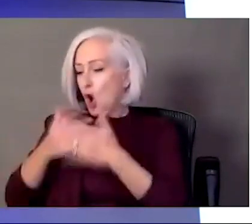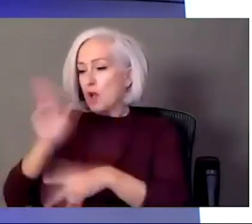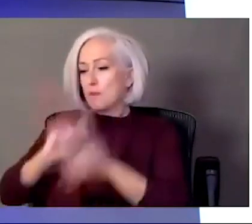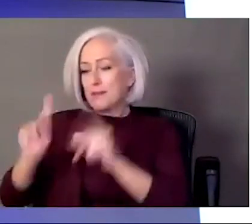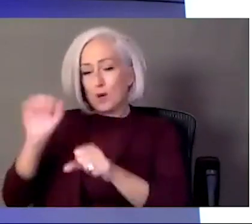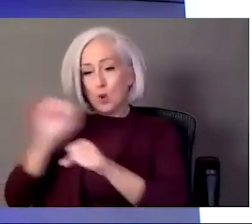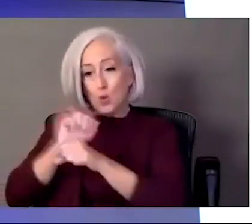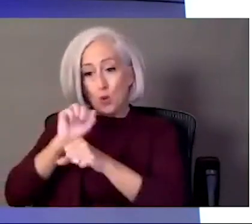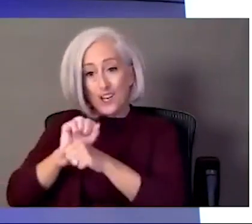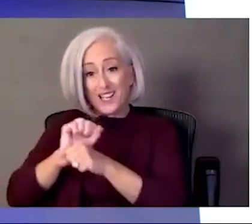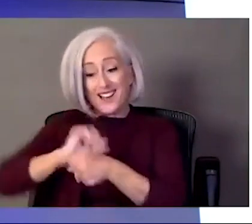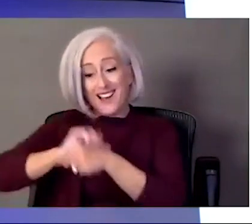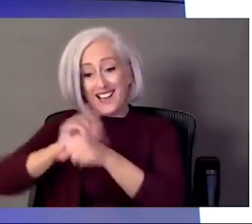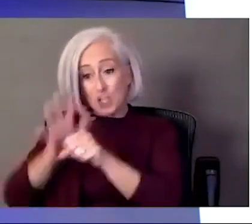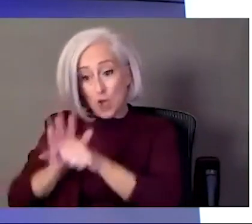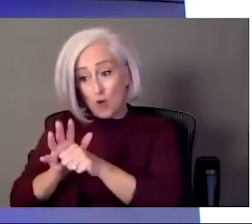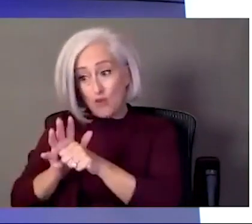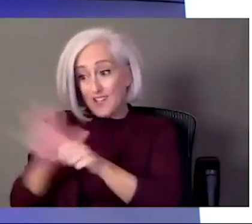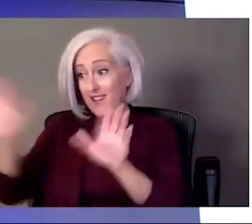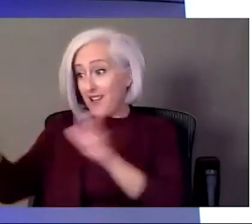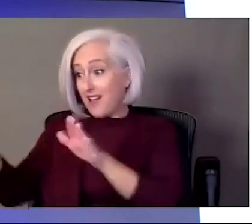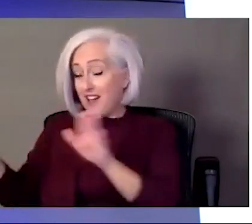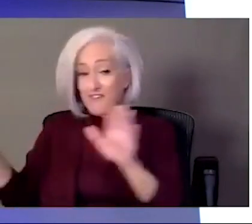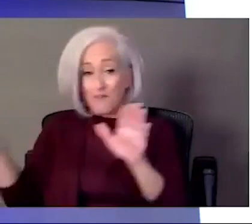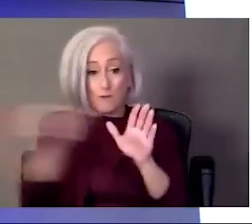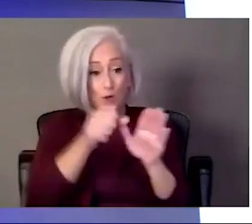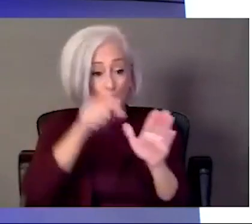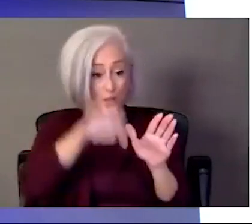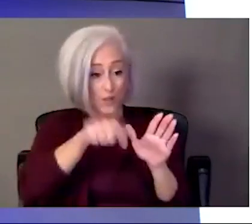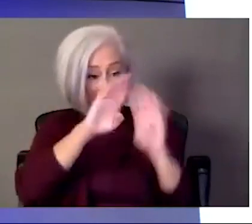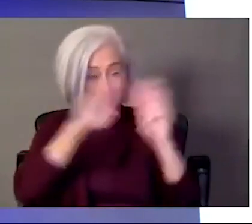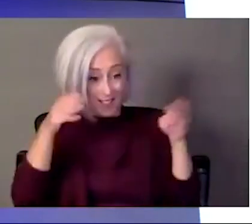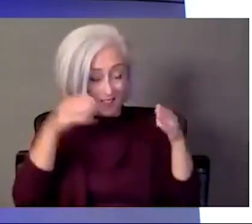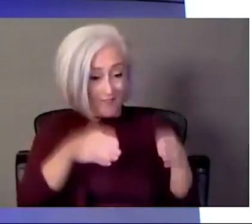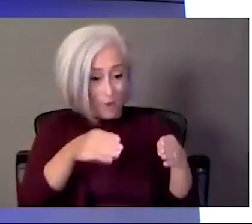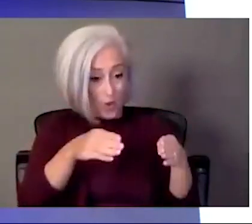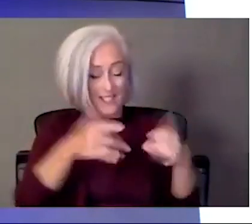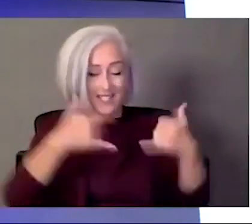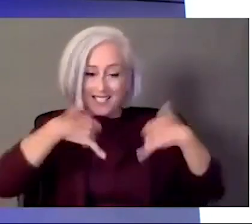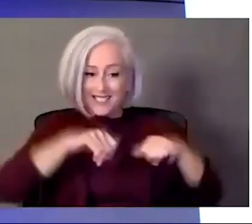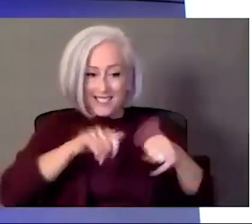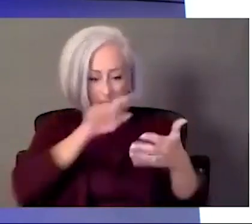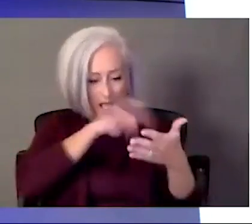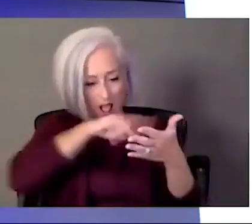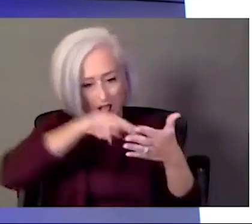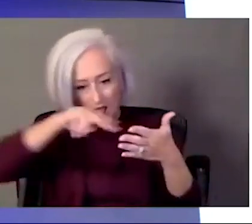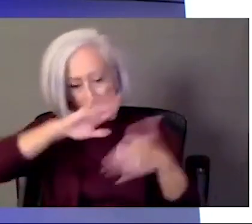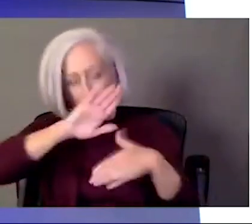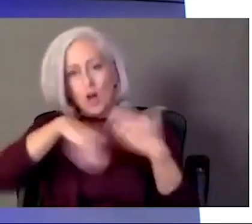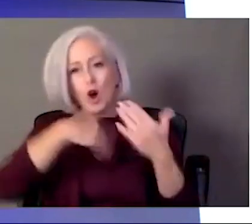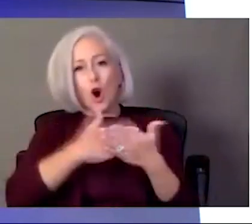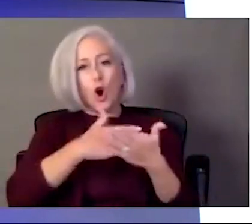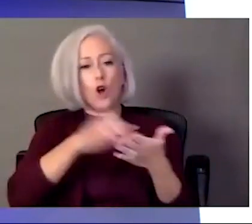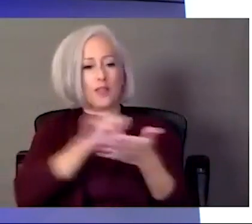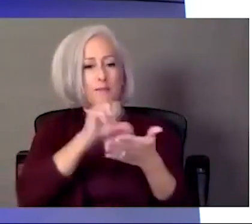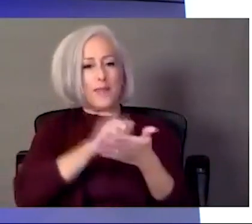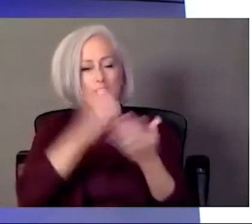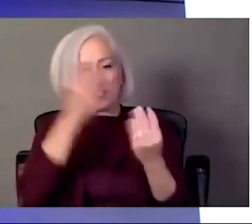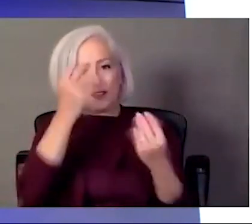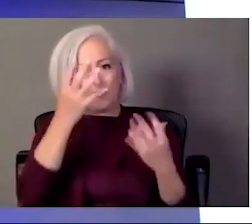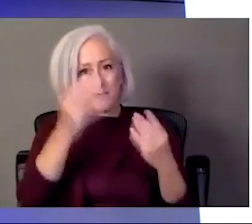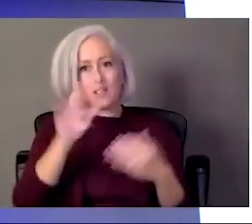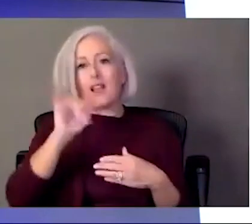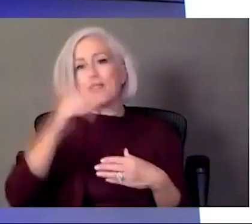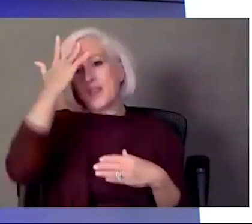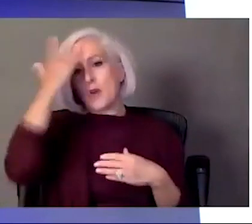going through the same 100,000 pages of information. That's why the FDA said to Moderna, you owe us more information. That's why they're saying